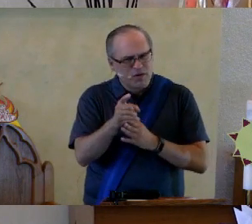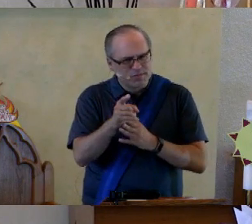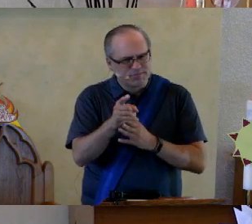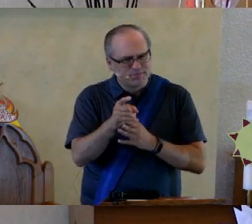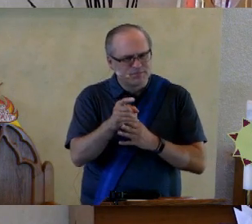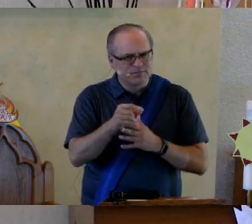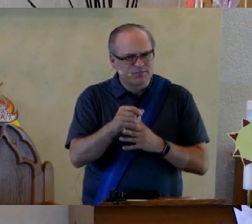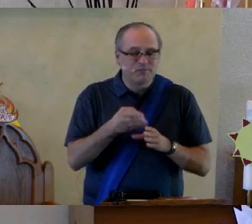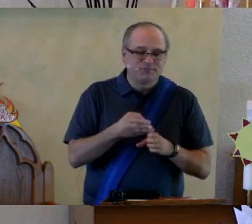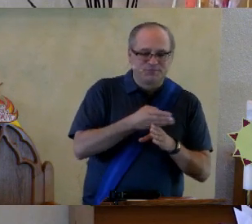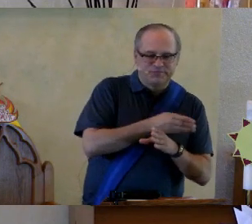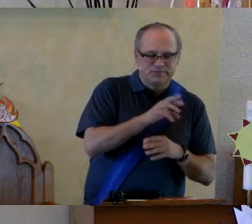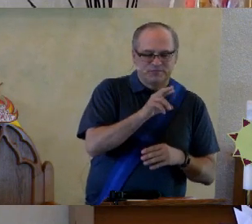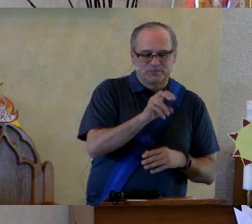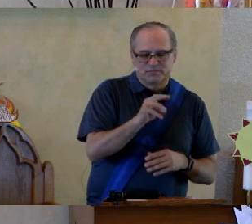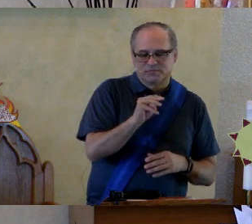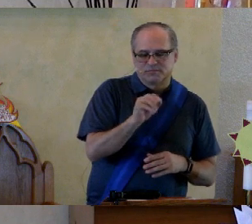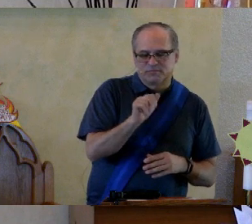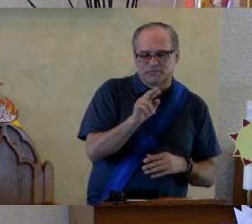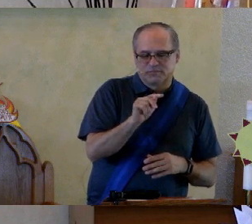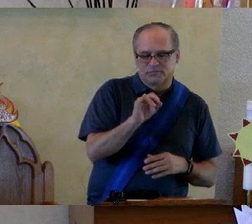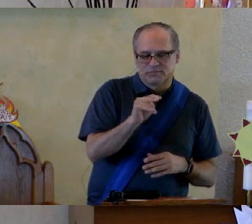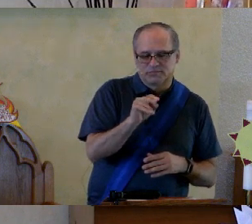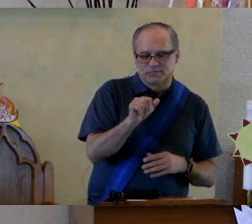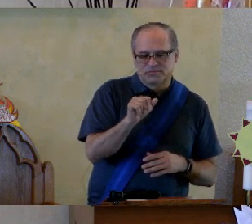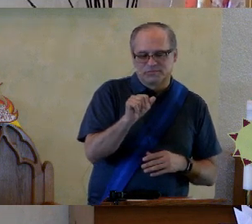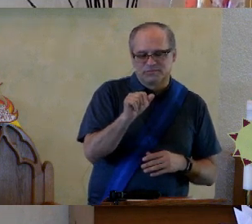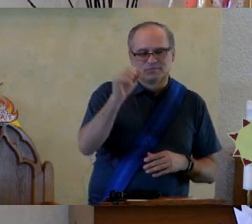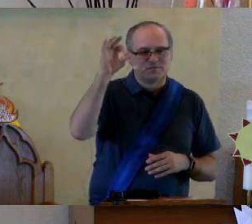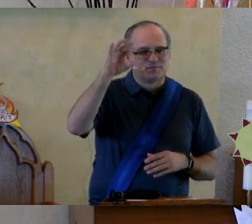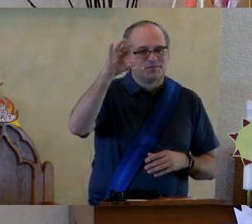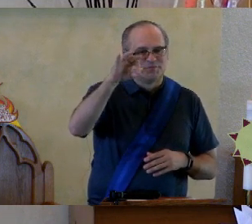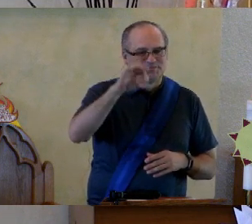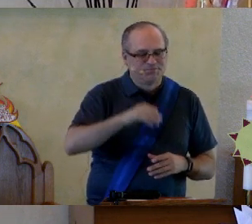before Reverend Martina brings the word to us.